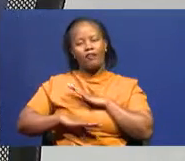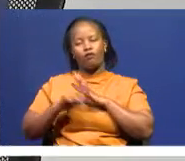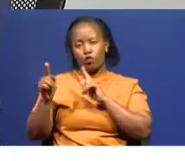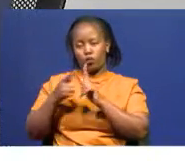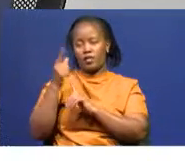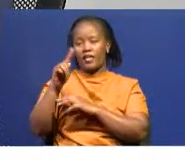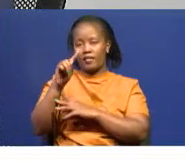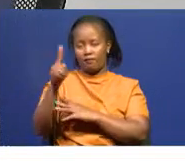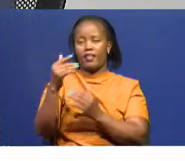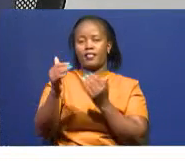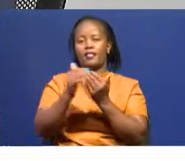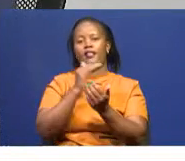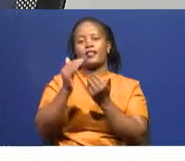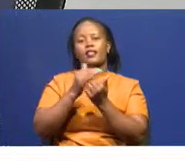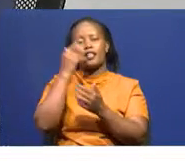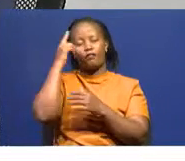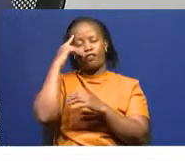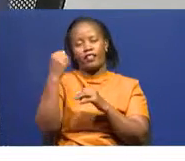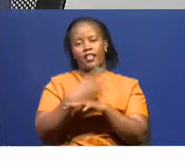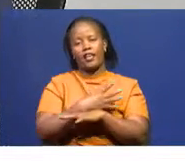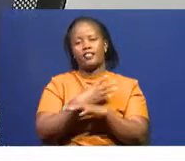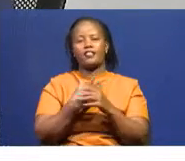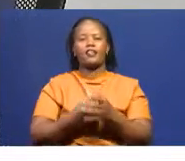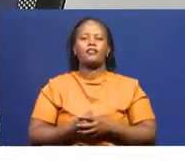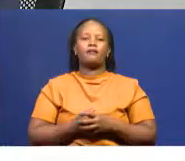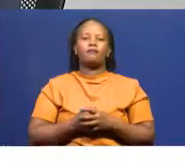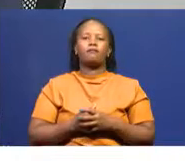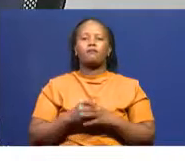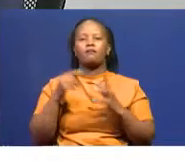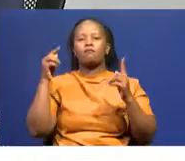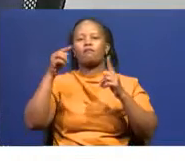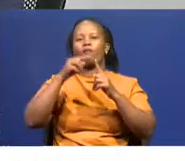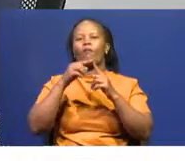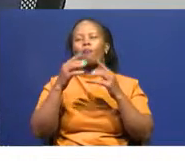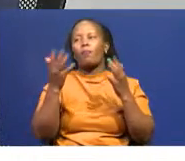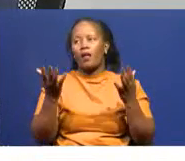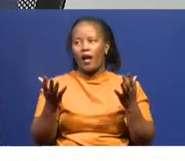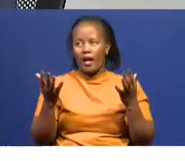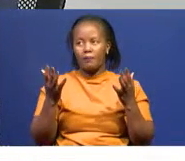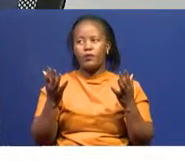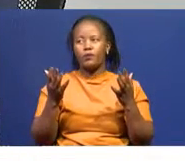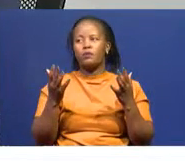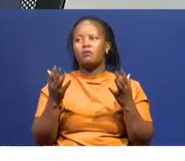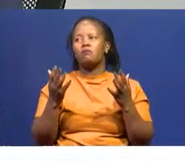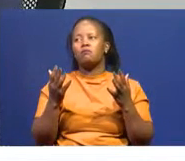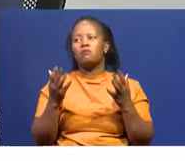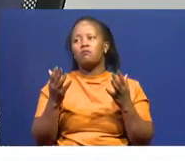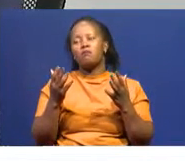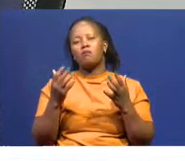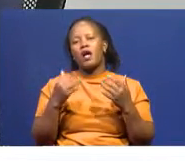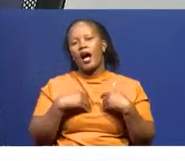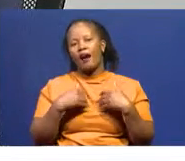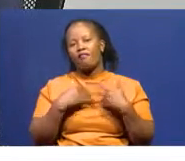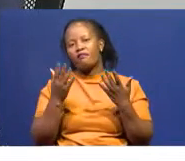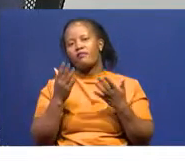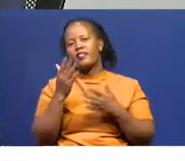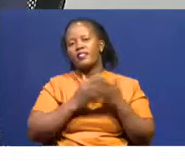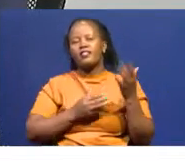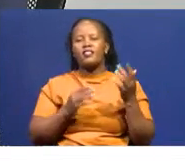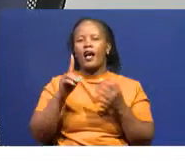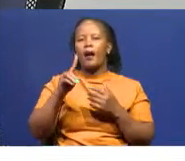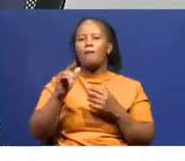care. The first care. The first care. Mm-hmm. Up to us finding something wrong, laboratory,